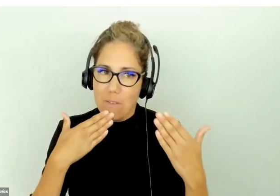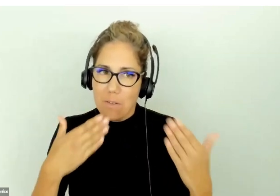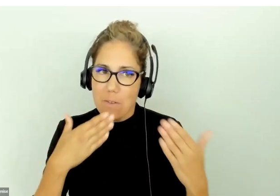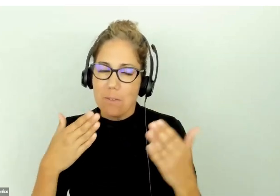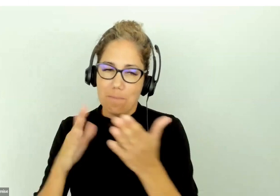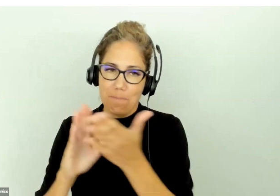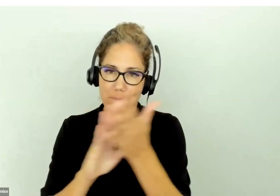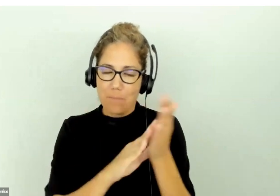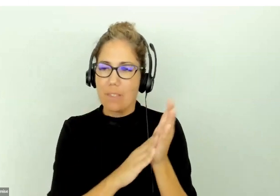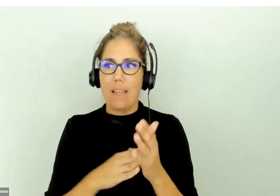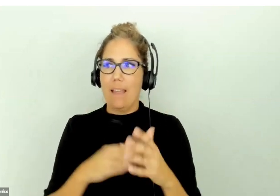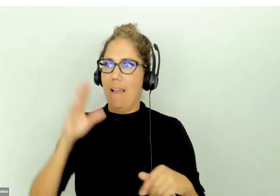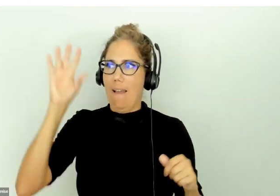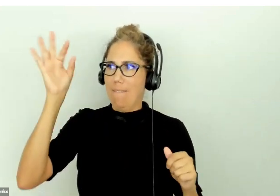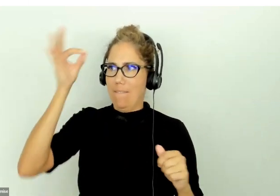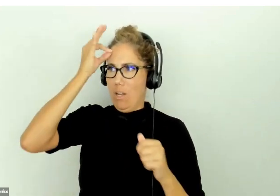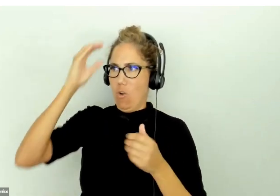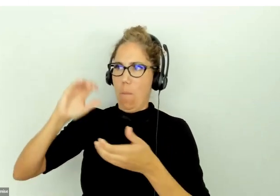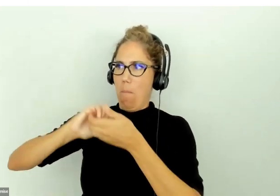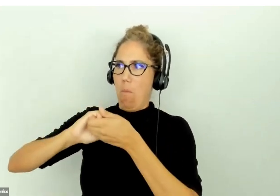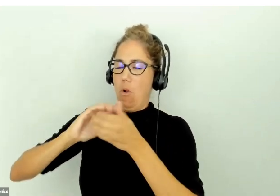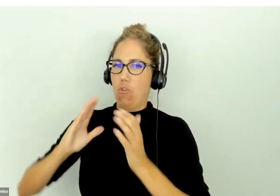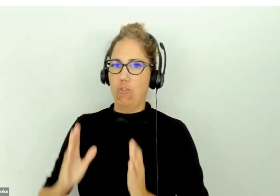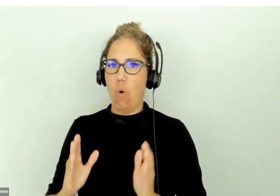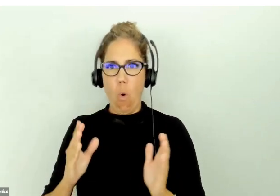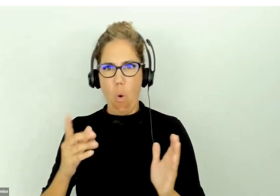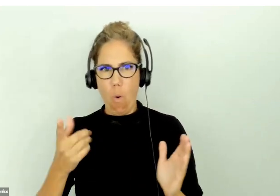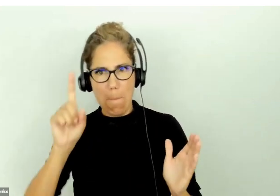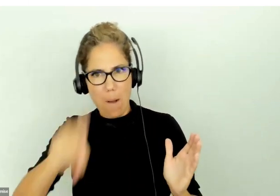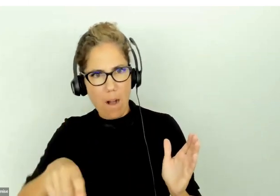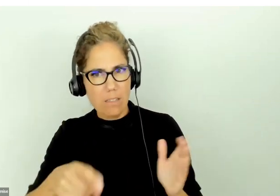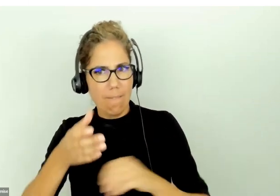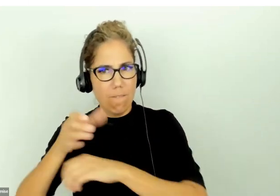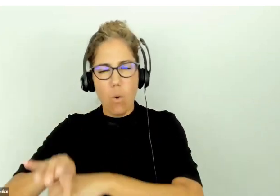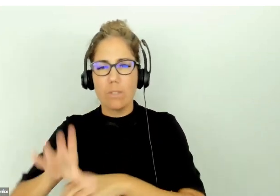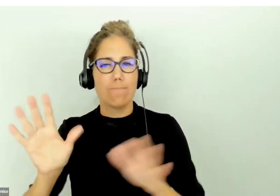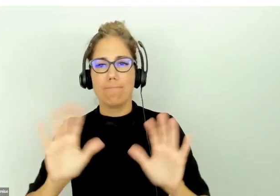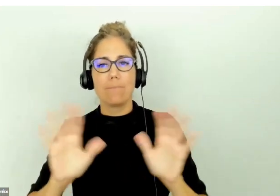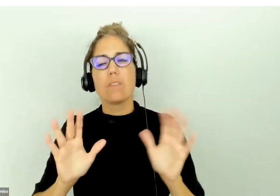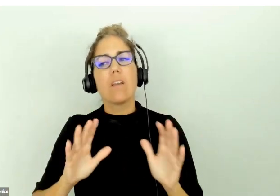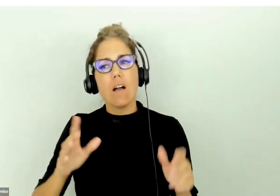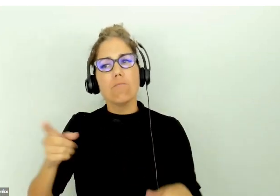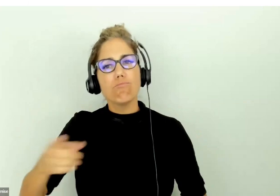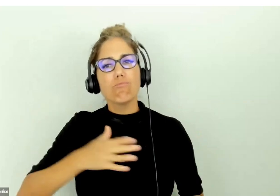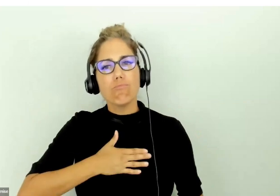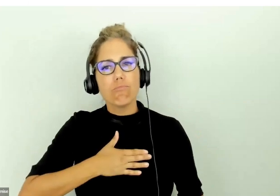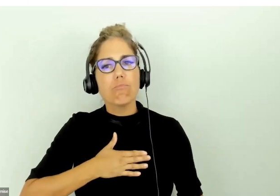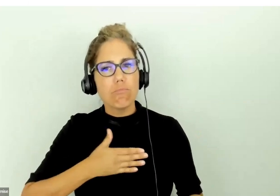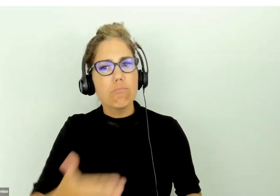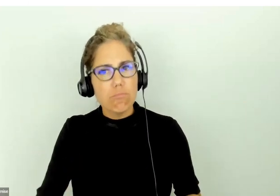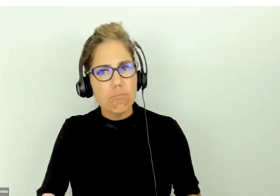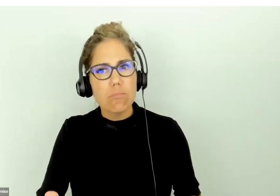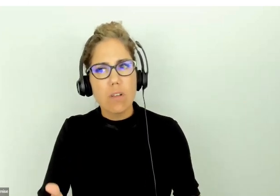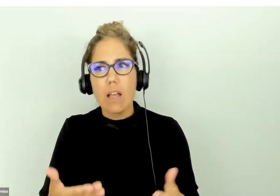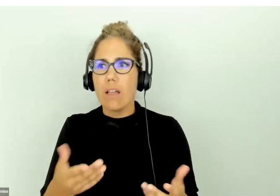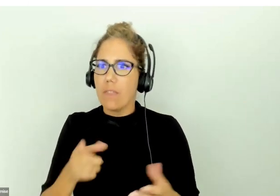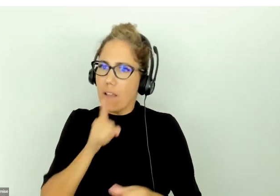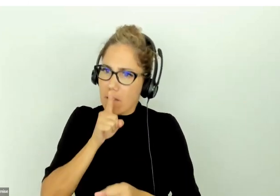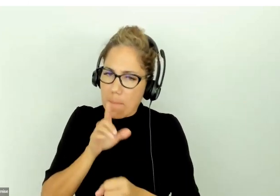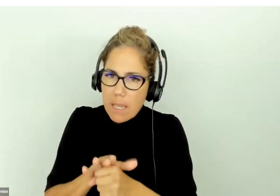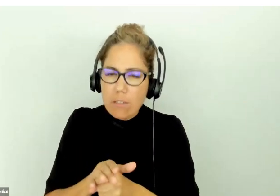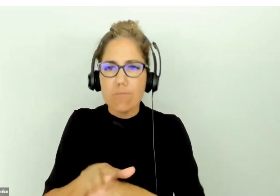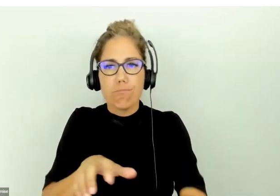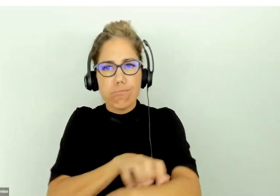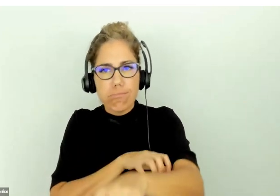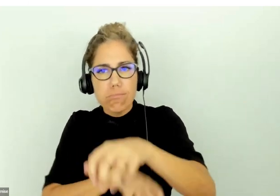not something that our federal partners did because they had to. This is something that they did because they are committed.